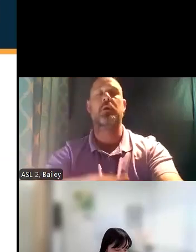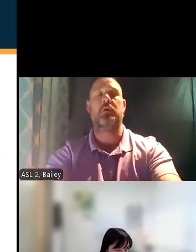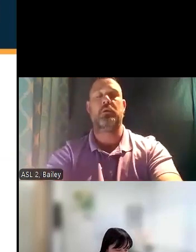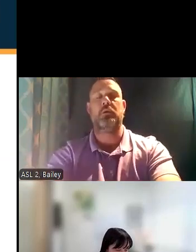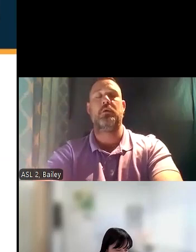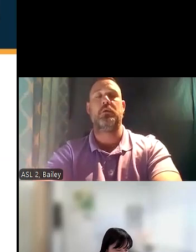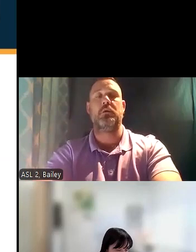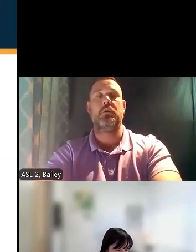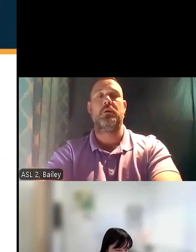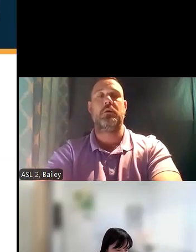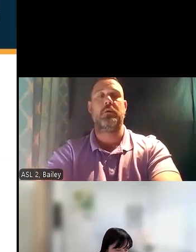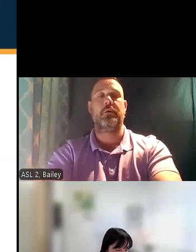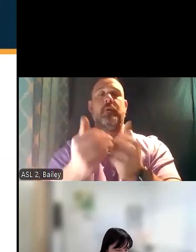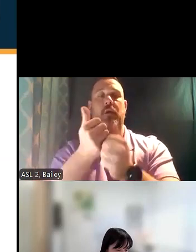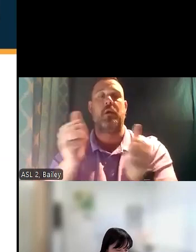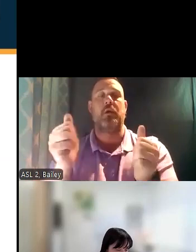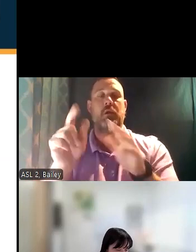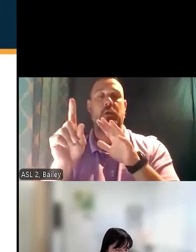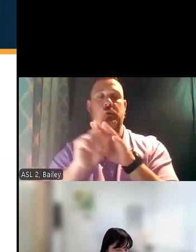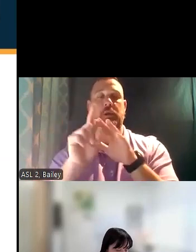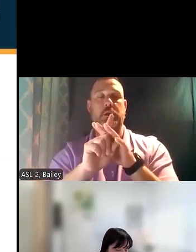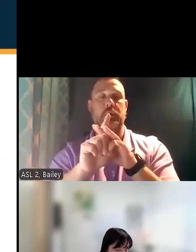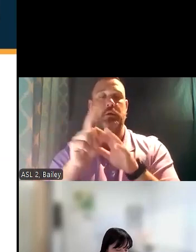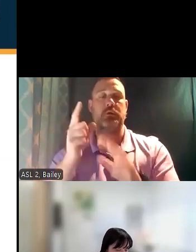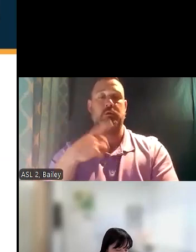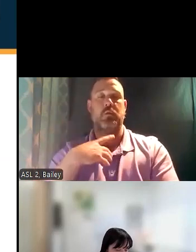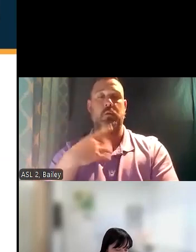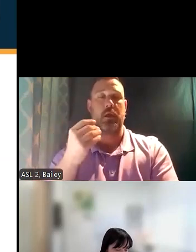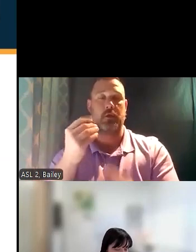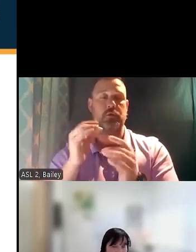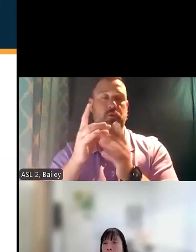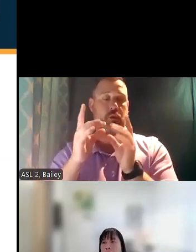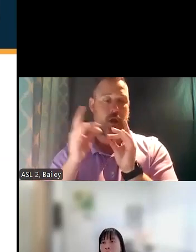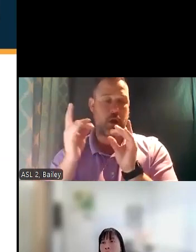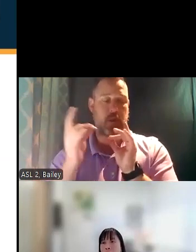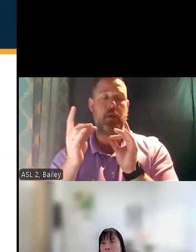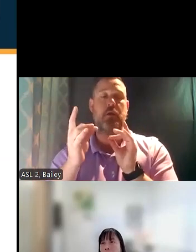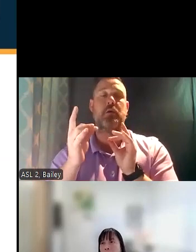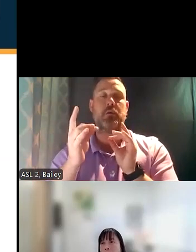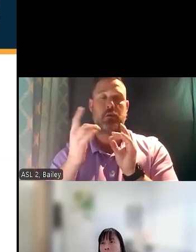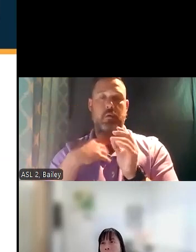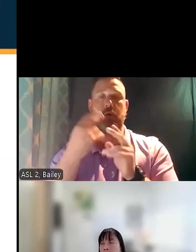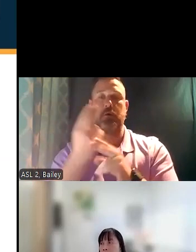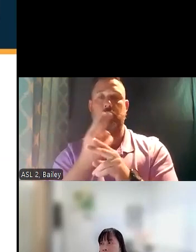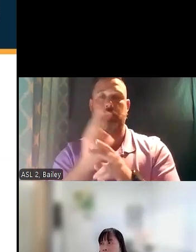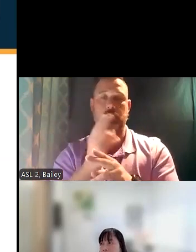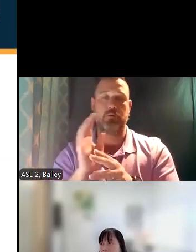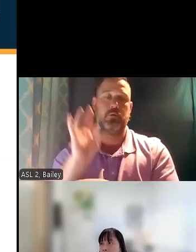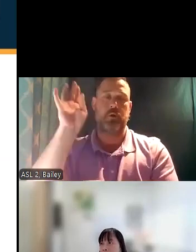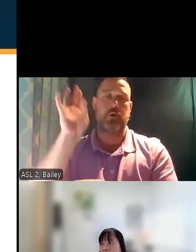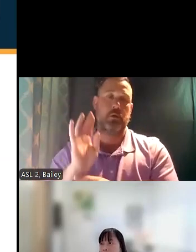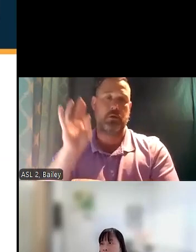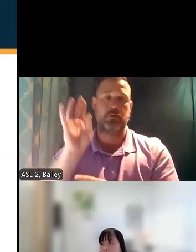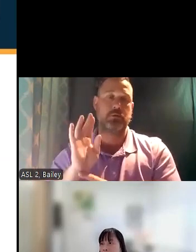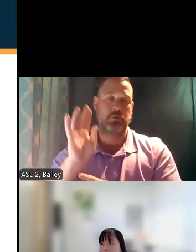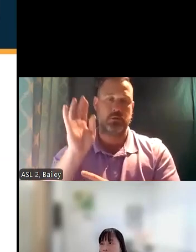any of our attendees would like to give a comment, you may use the raised hand